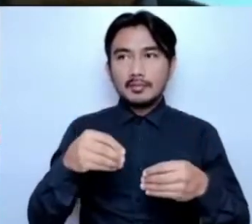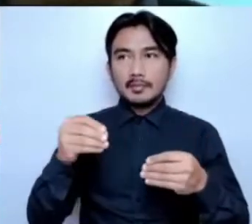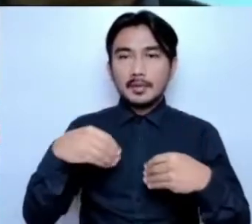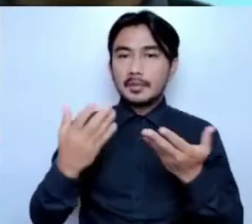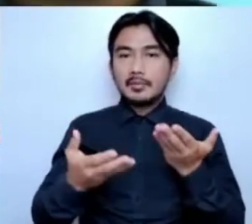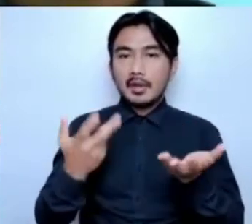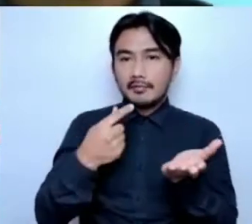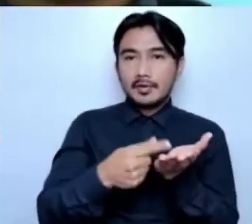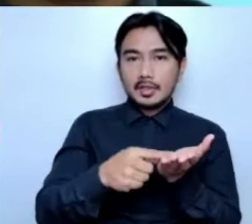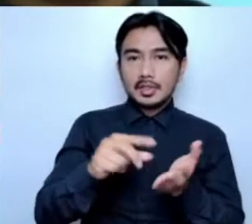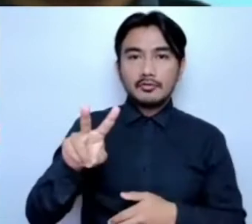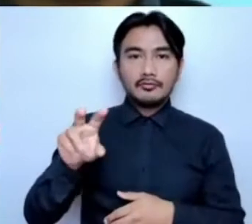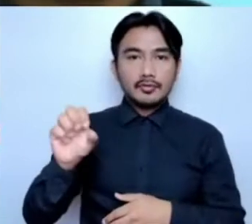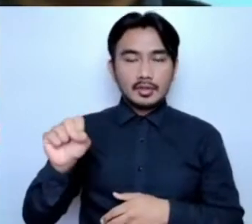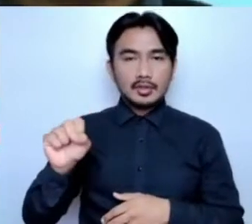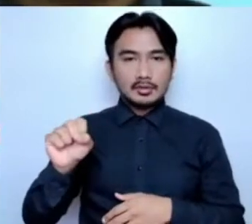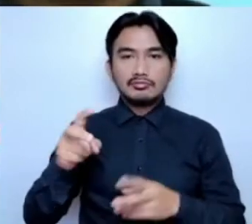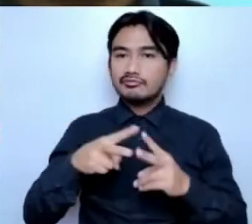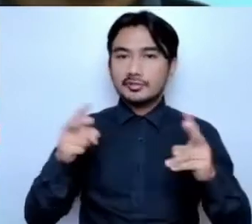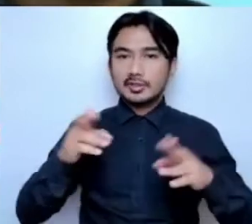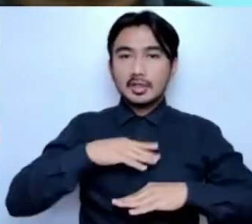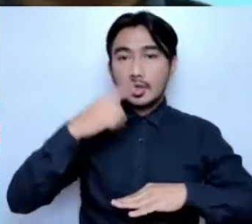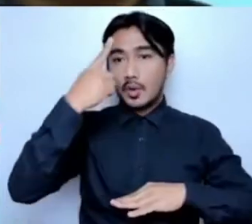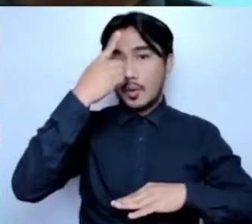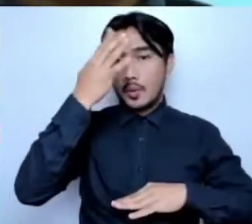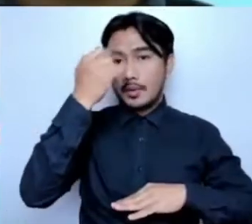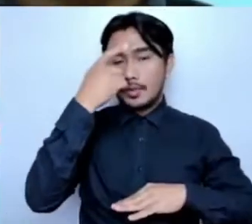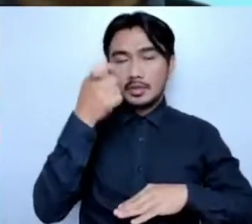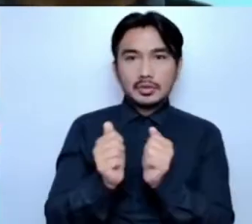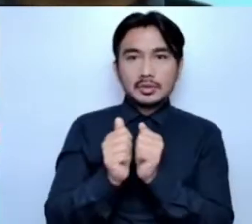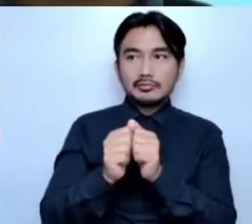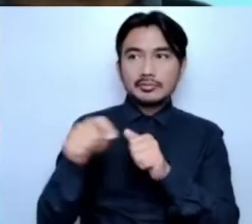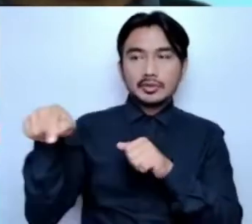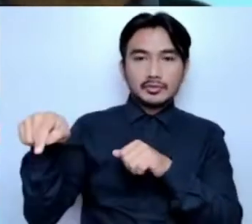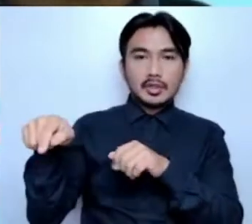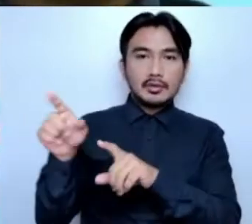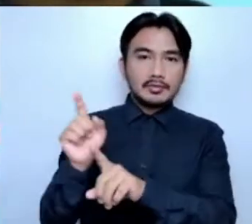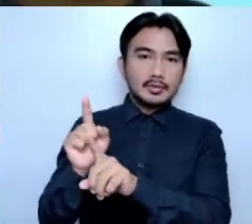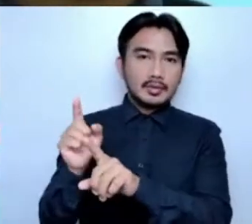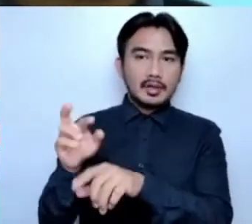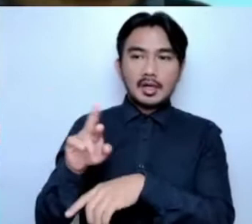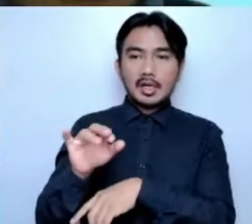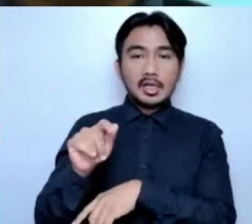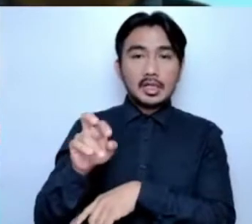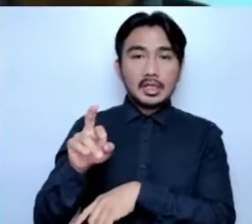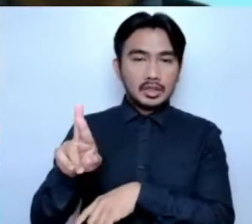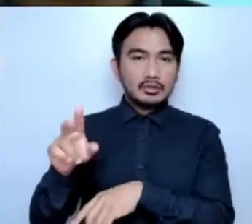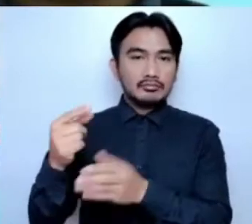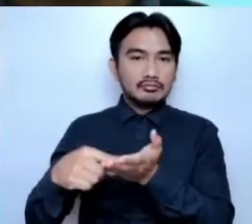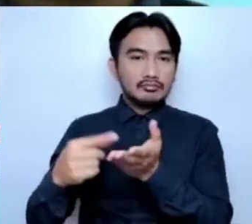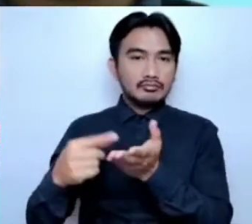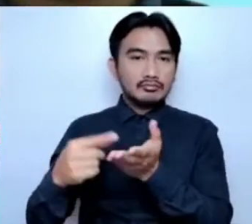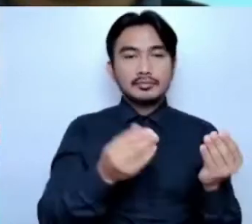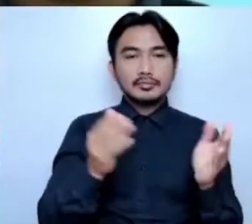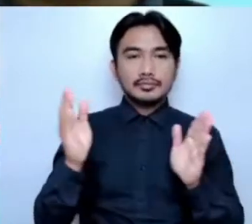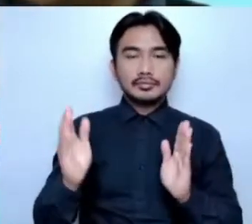to discuss your progress on your PD goals with your rater. MOV3, your IPCRF-DP, it